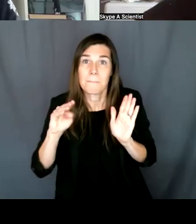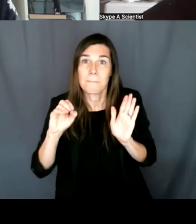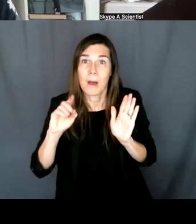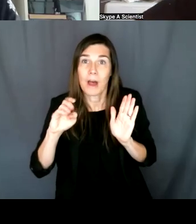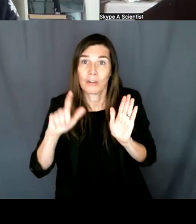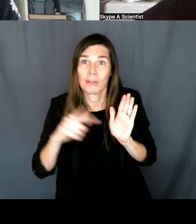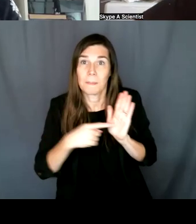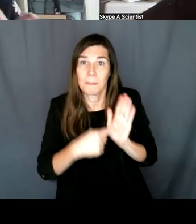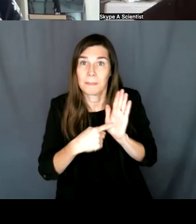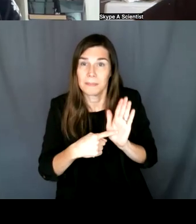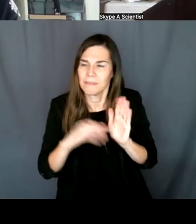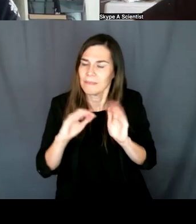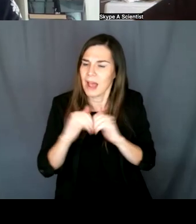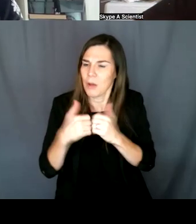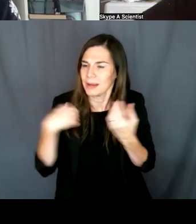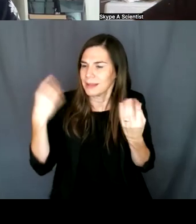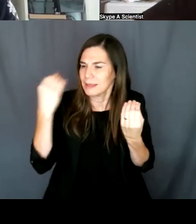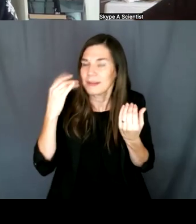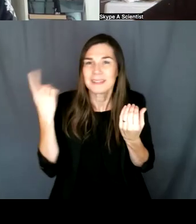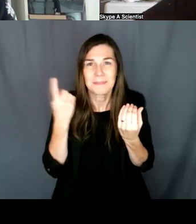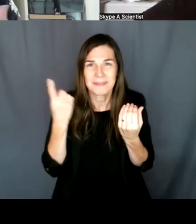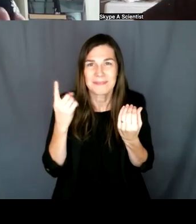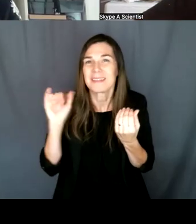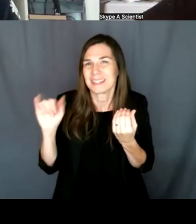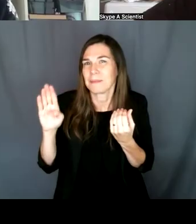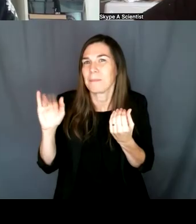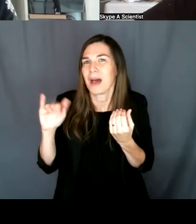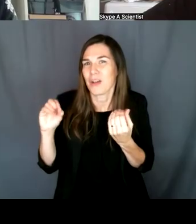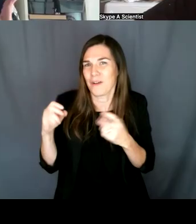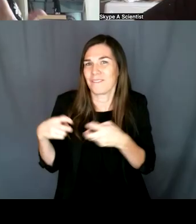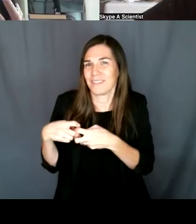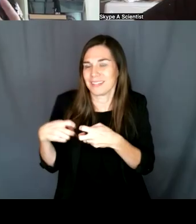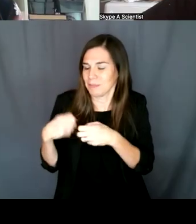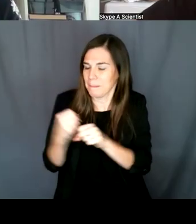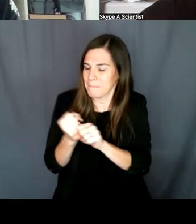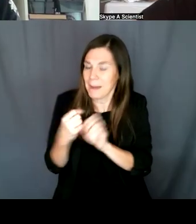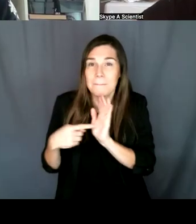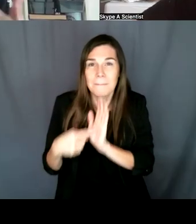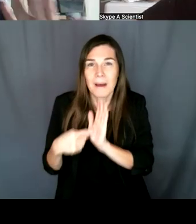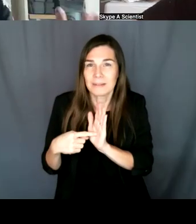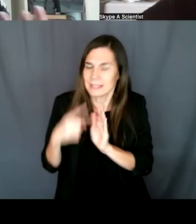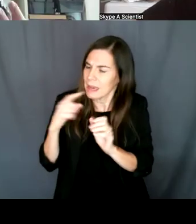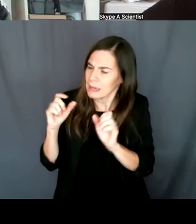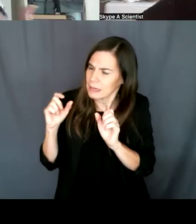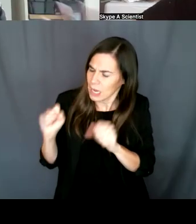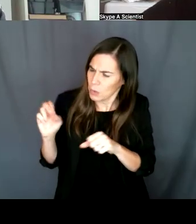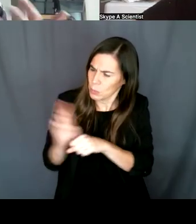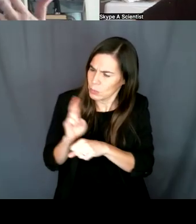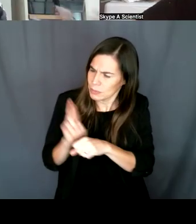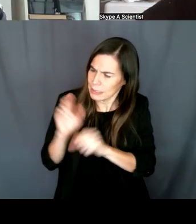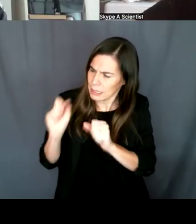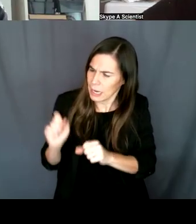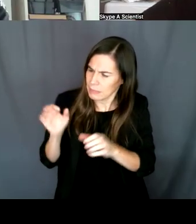And so in biophysics, that's a lot of what we do is we make models and we say, is this useful? Is it actually describing